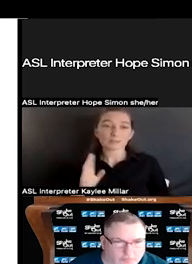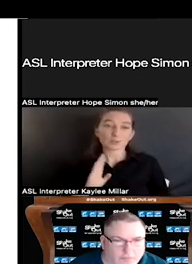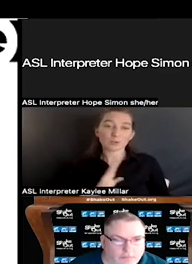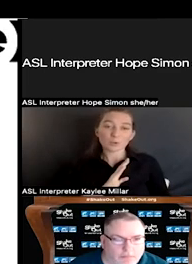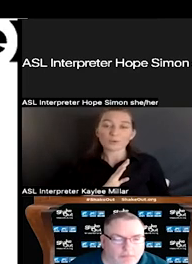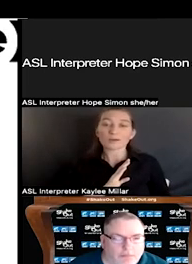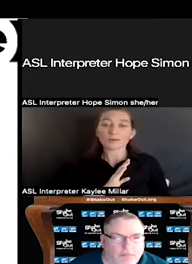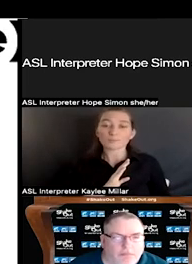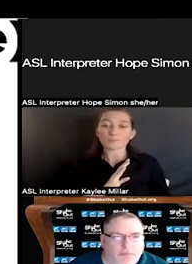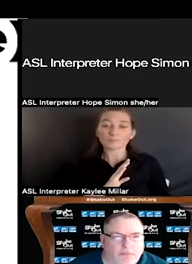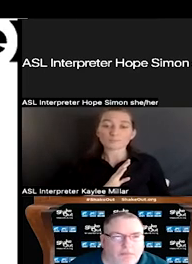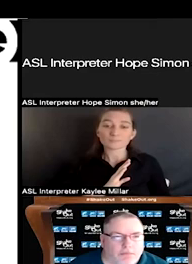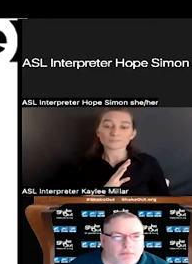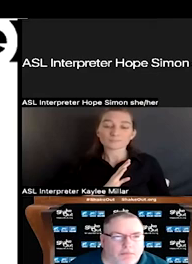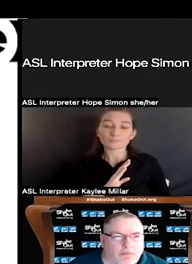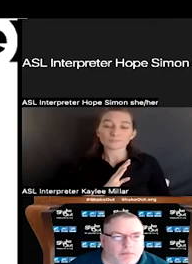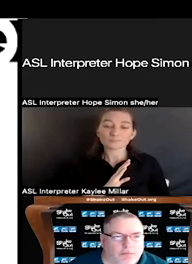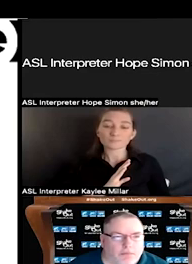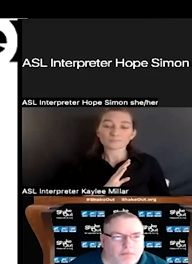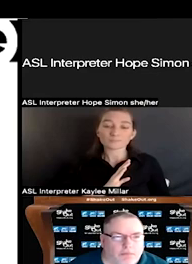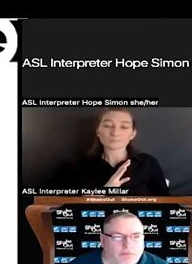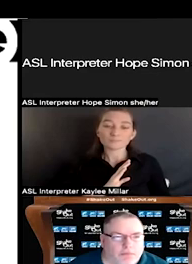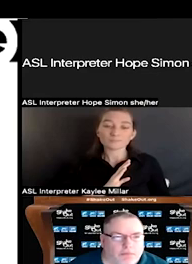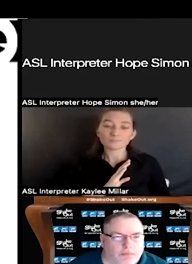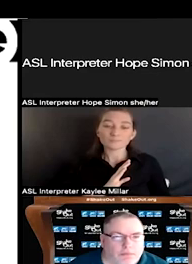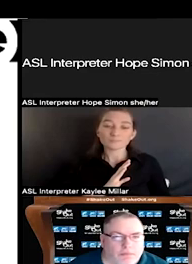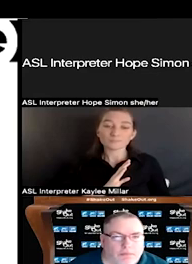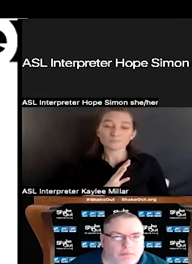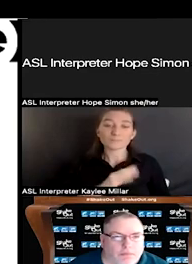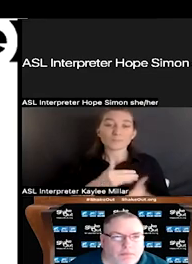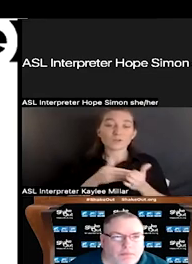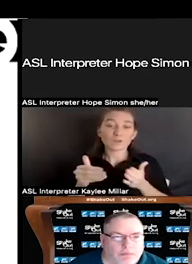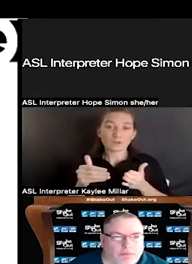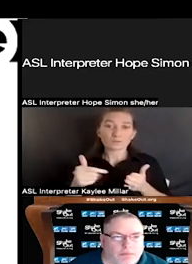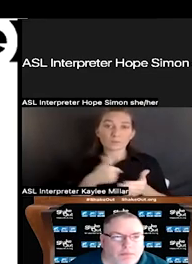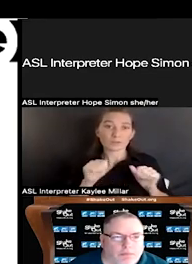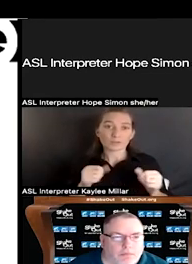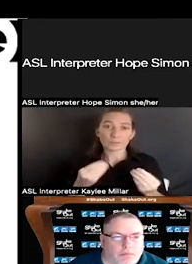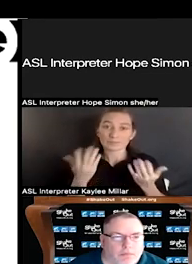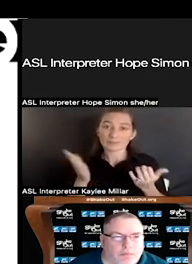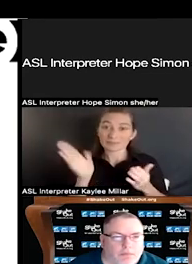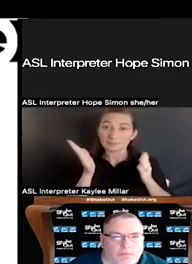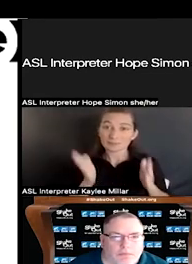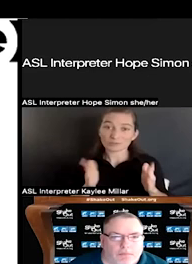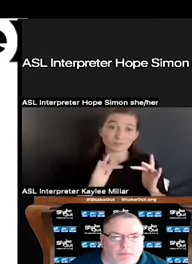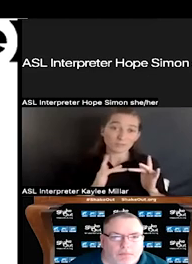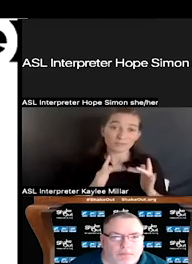can often, not always, but often provide speakers either online or in some cases in person,